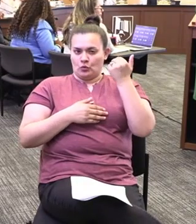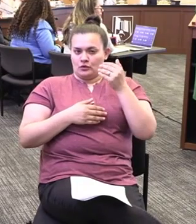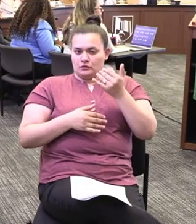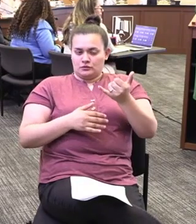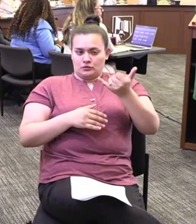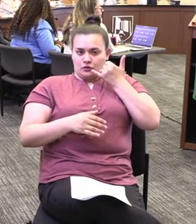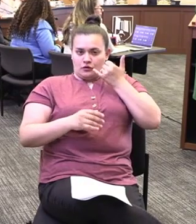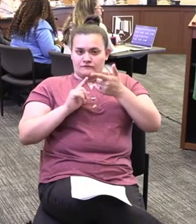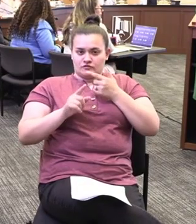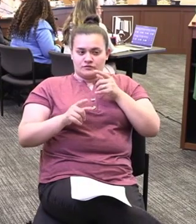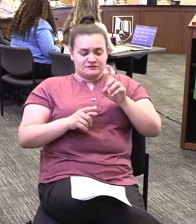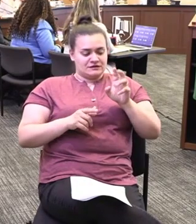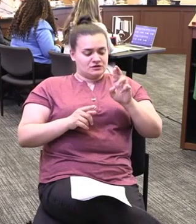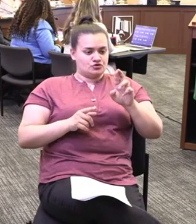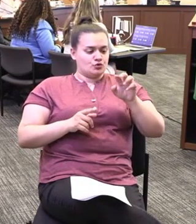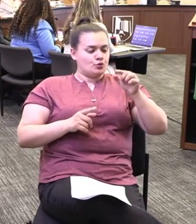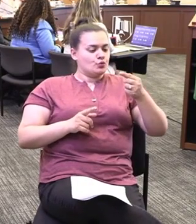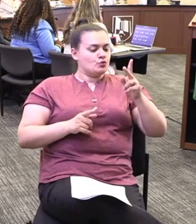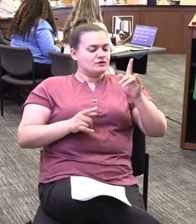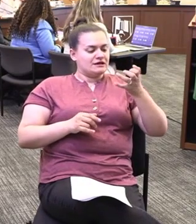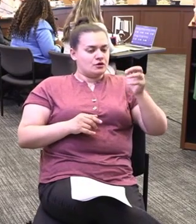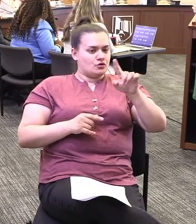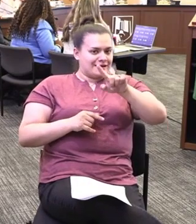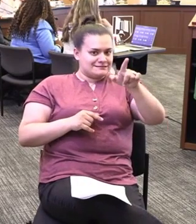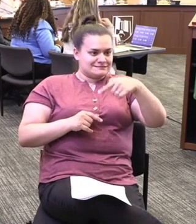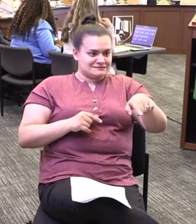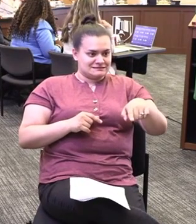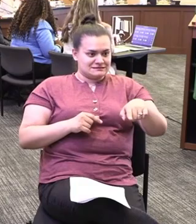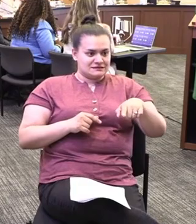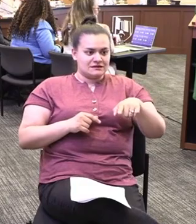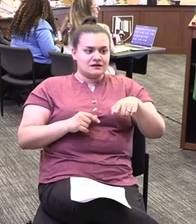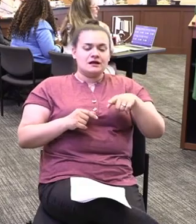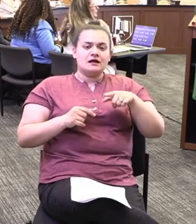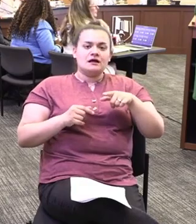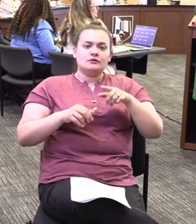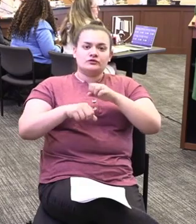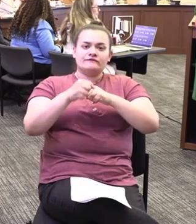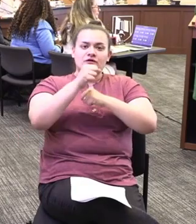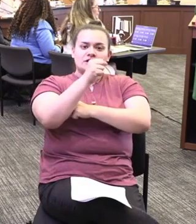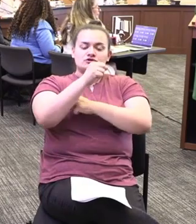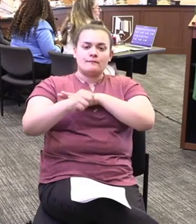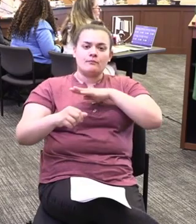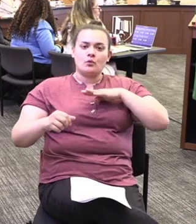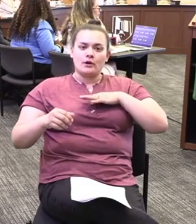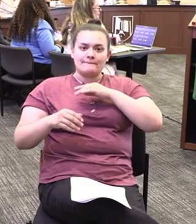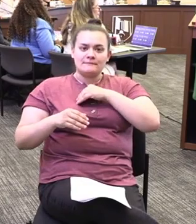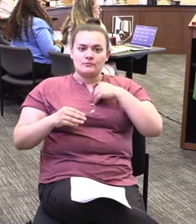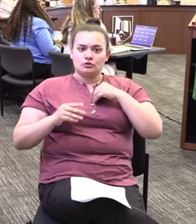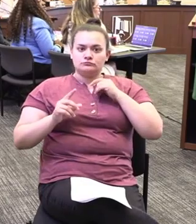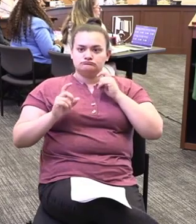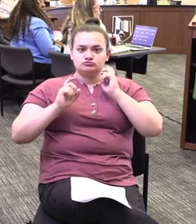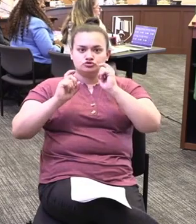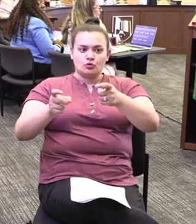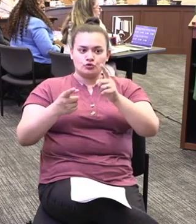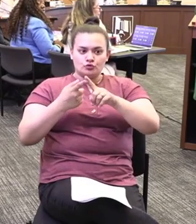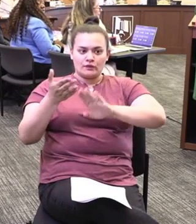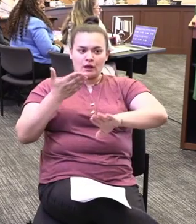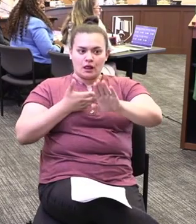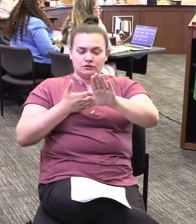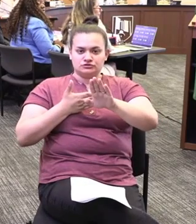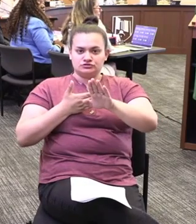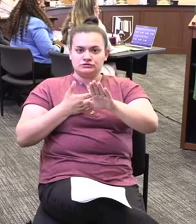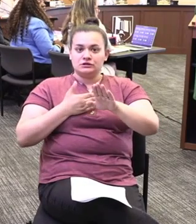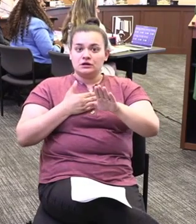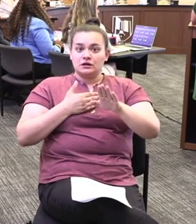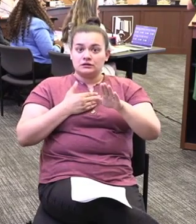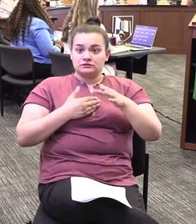from Dr. Dan Gutierrez. He was a foundation board member, a longtime donor of the college, and he said, "There's an alum